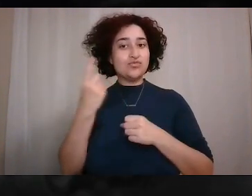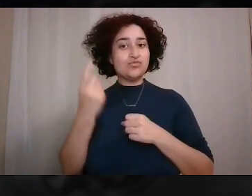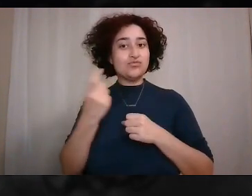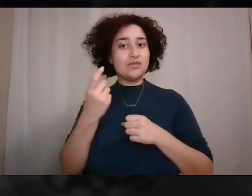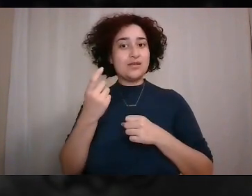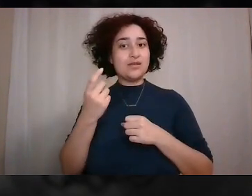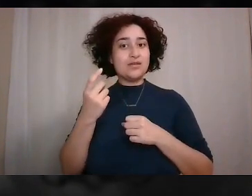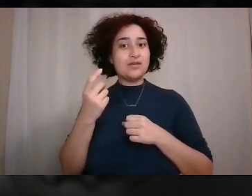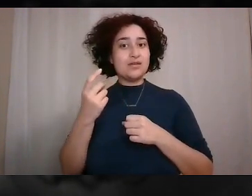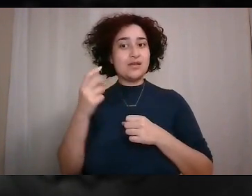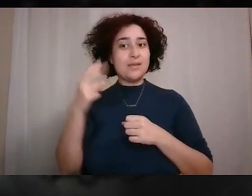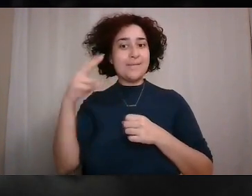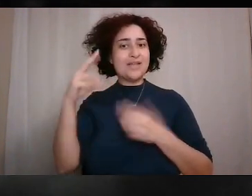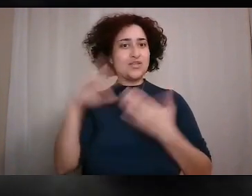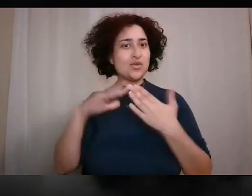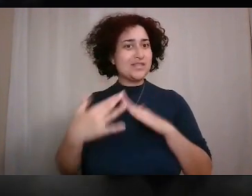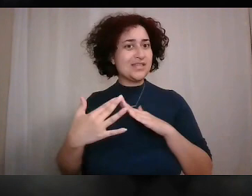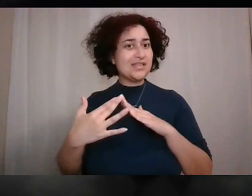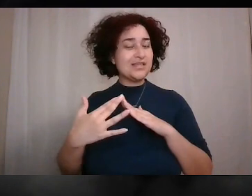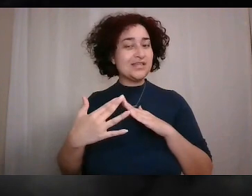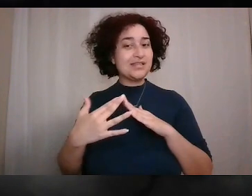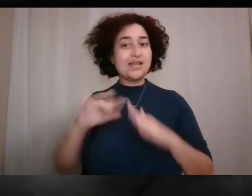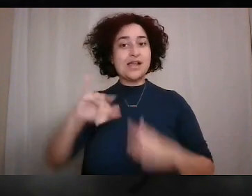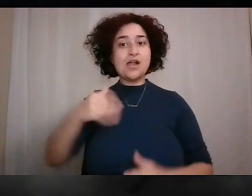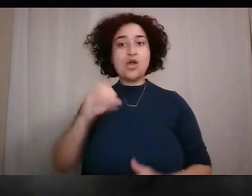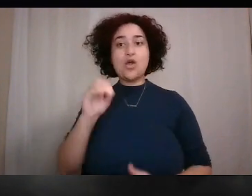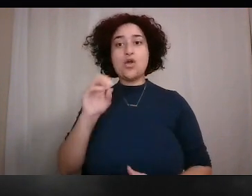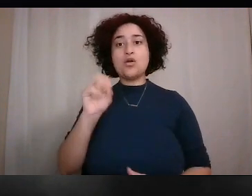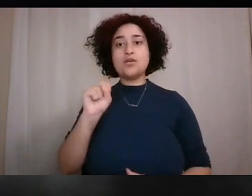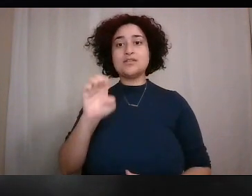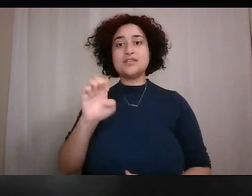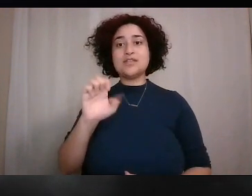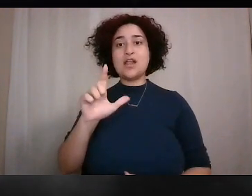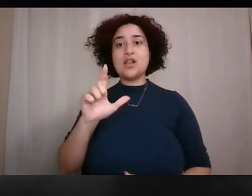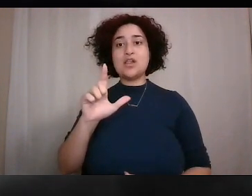Okay. Jose Luis, where did you travel from?